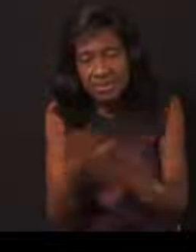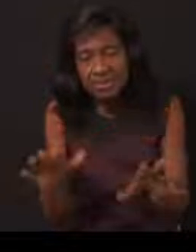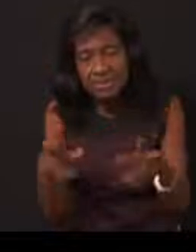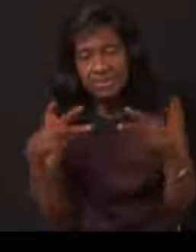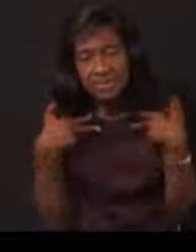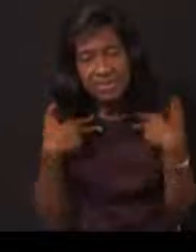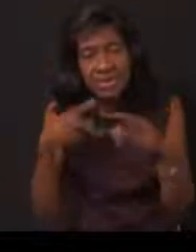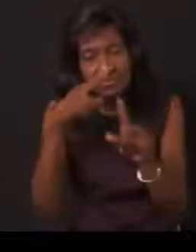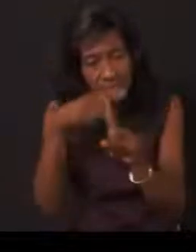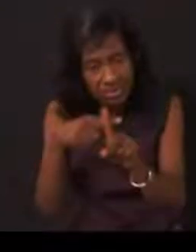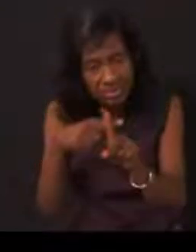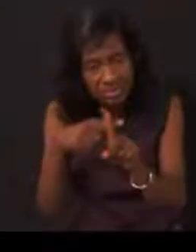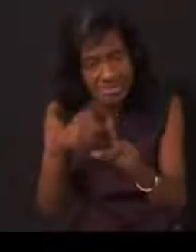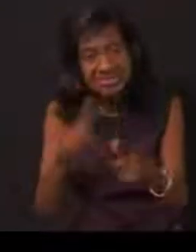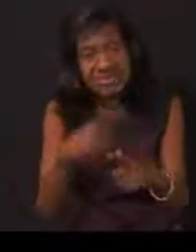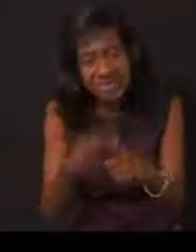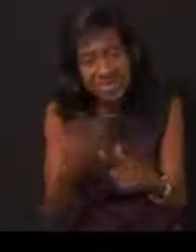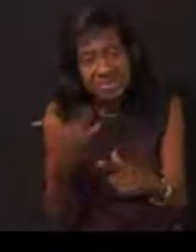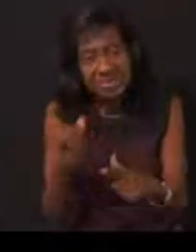Right.